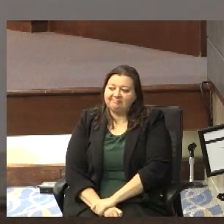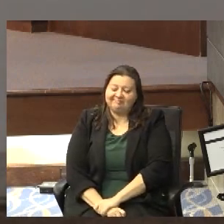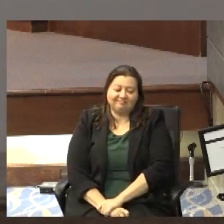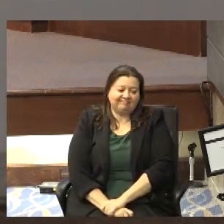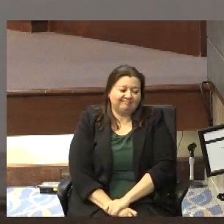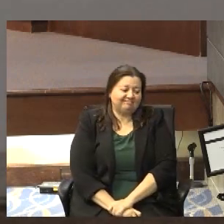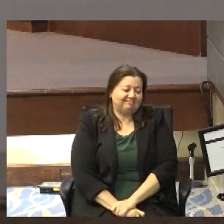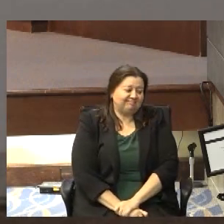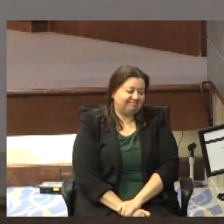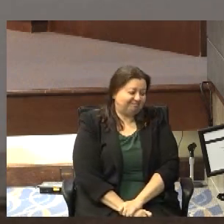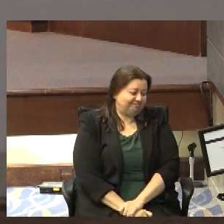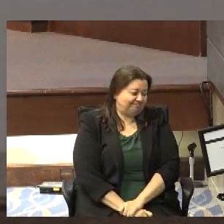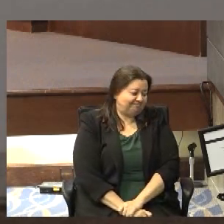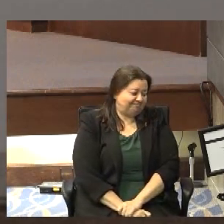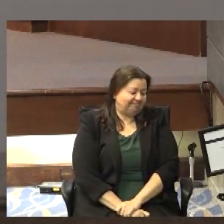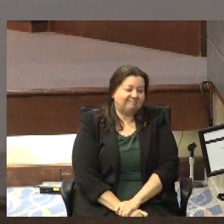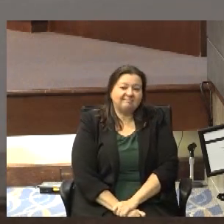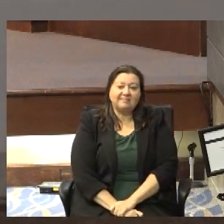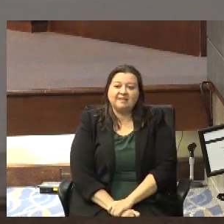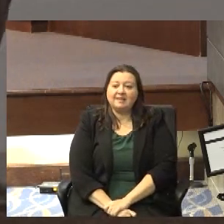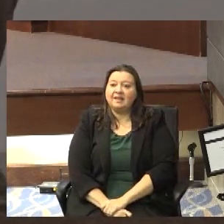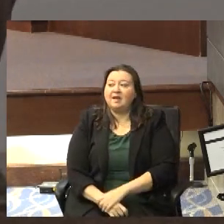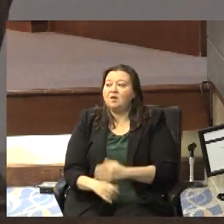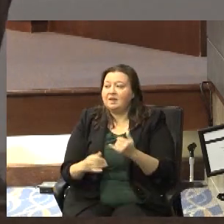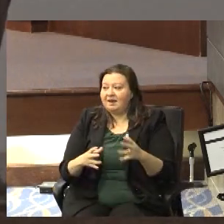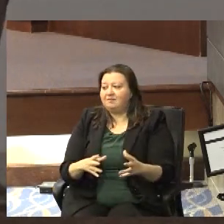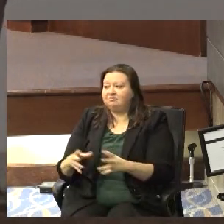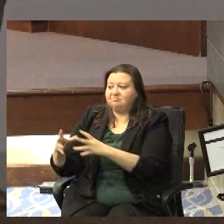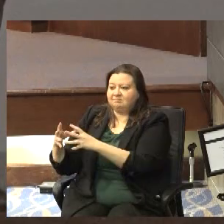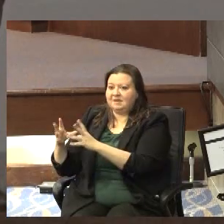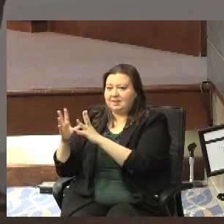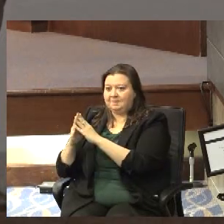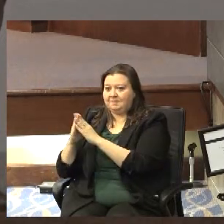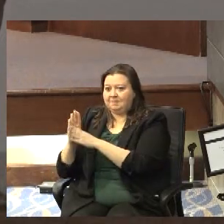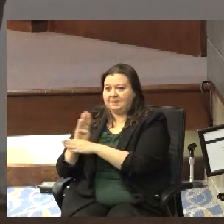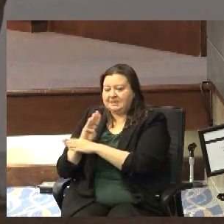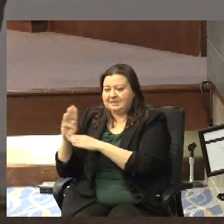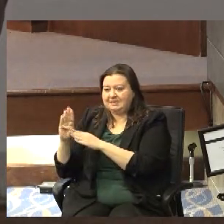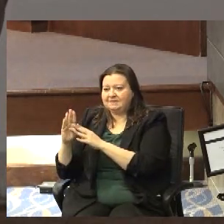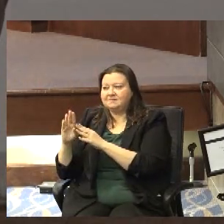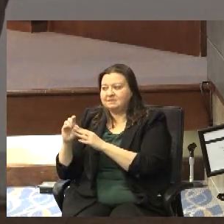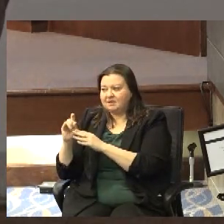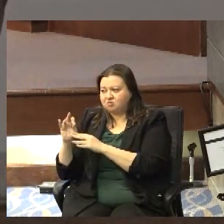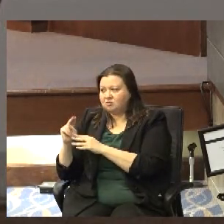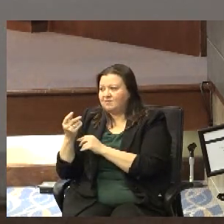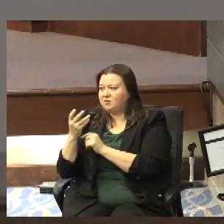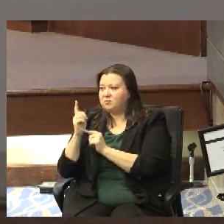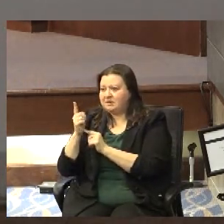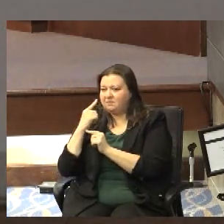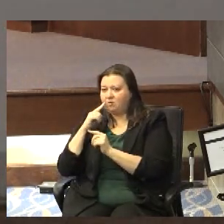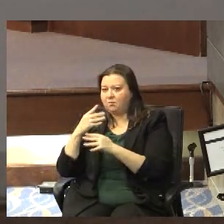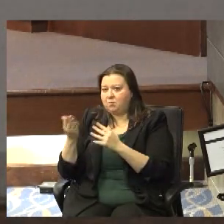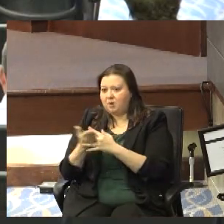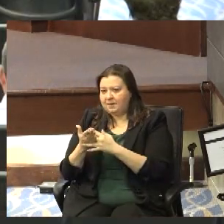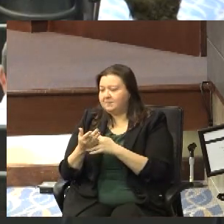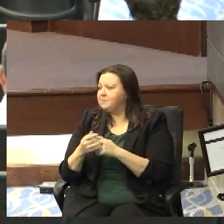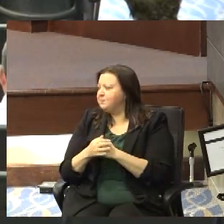All right, I'll bring Jeremy back during the business session. Mayor, give us a few minutes for a break prior to business session.